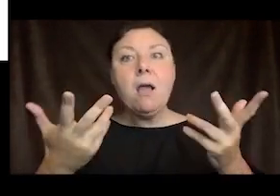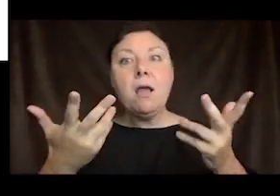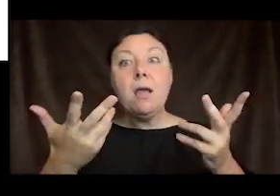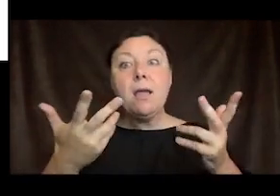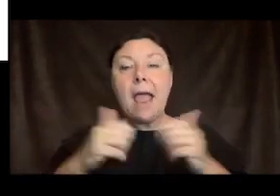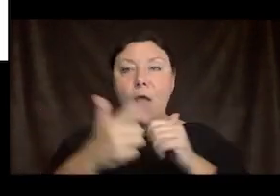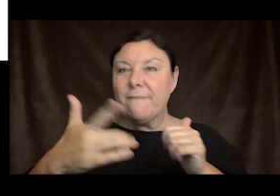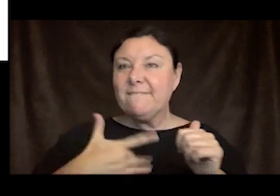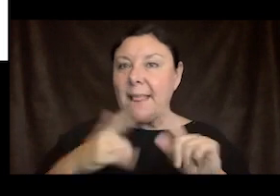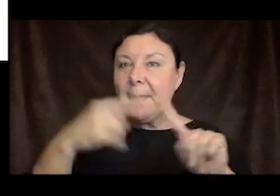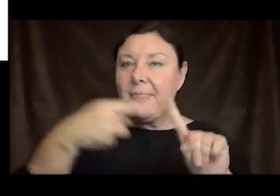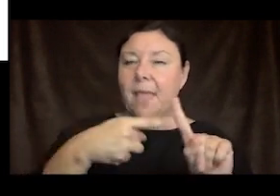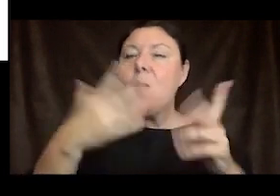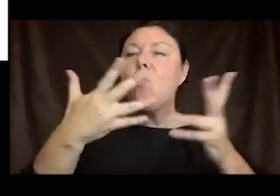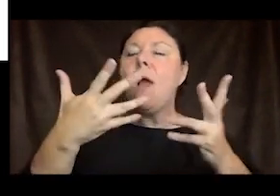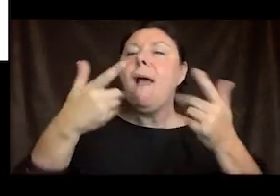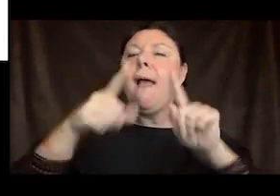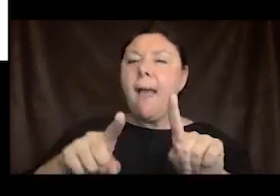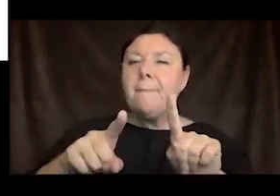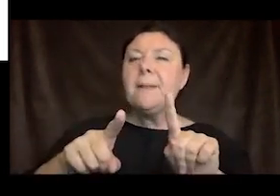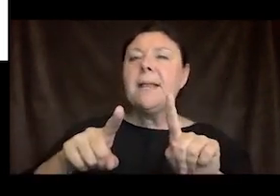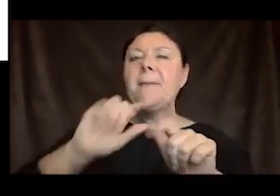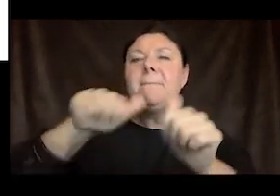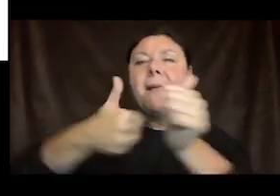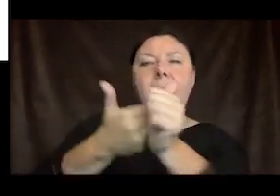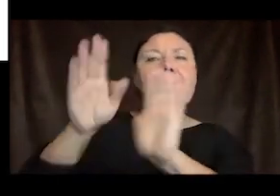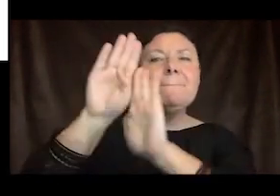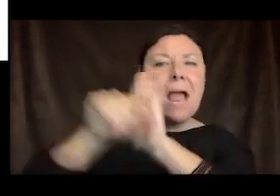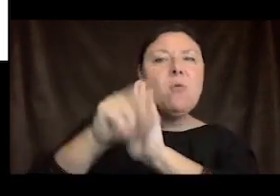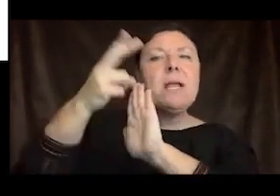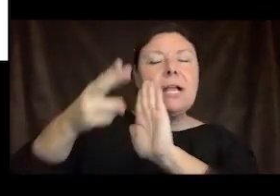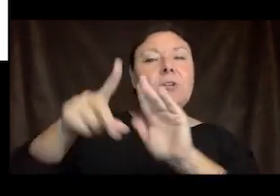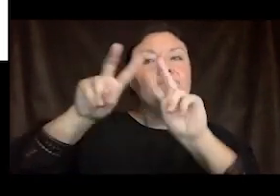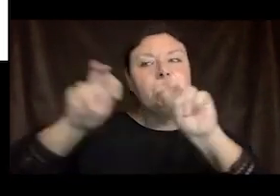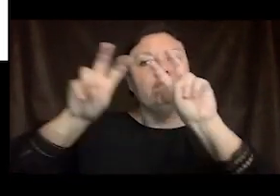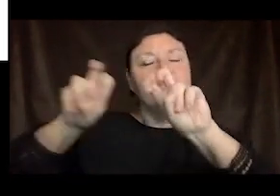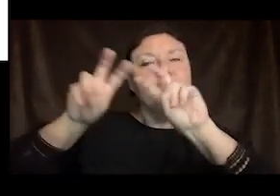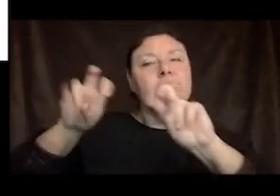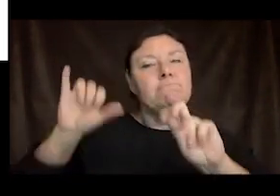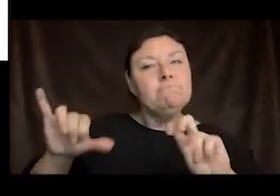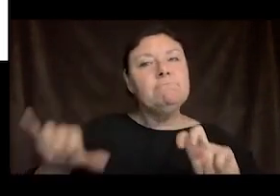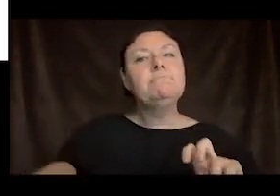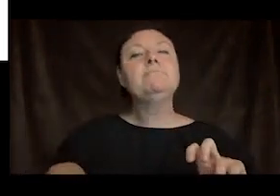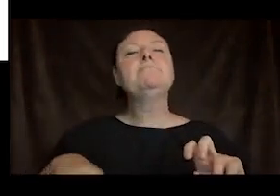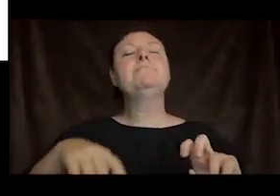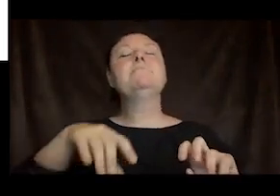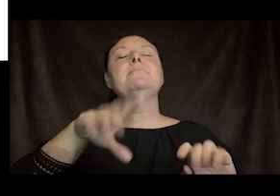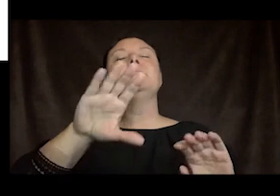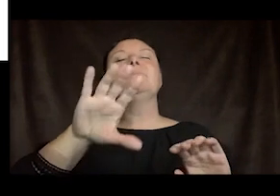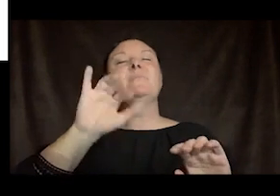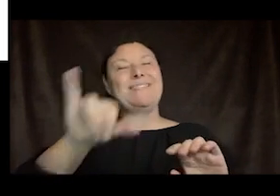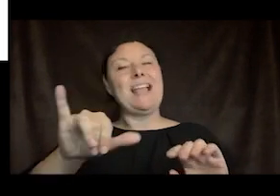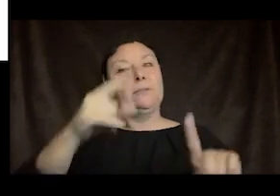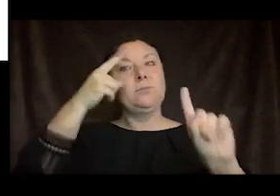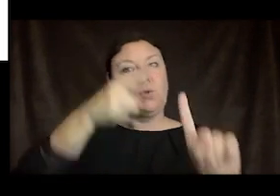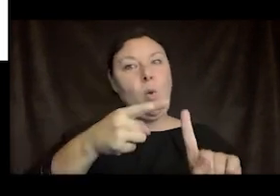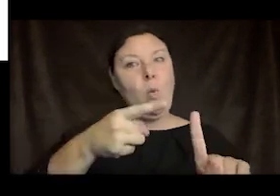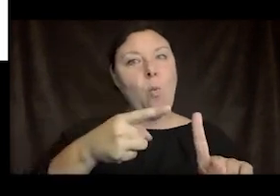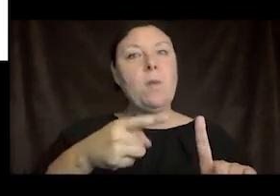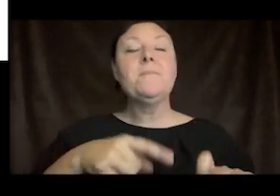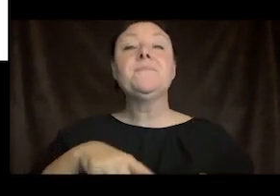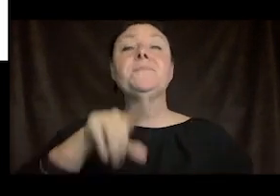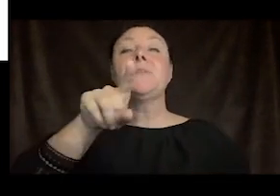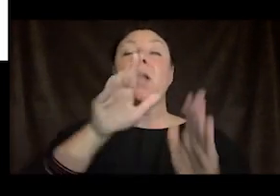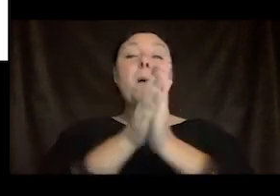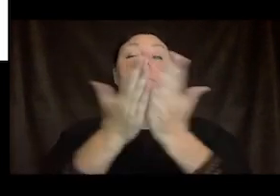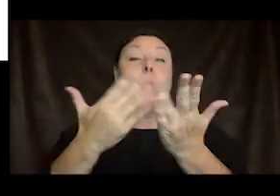scenes in ways that help you get to the deeper issue? And so a book that I'd like to share that I think really helps